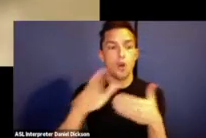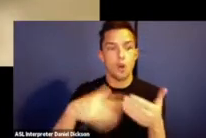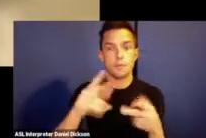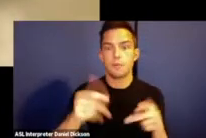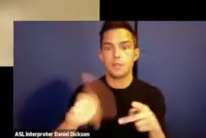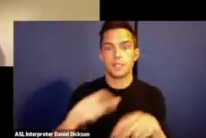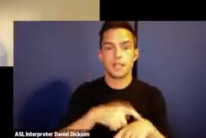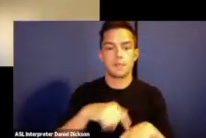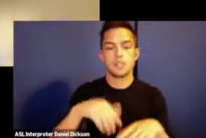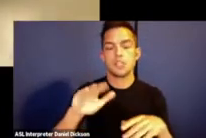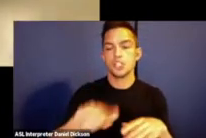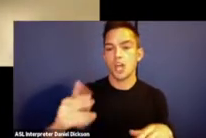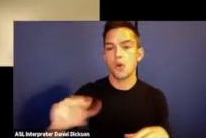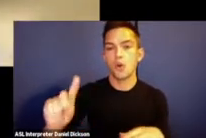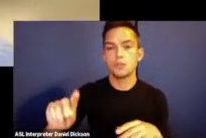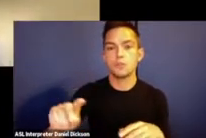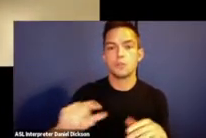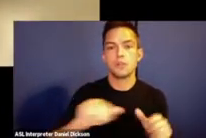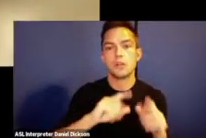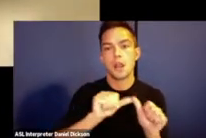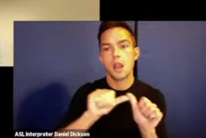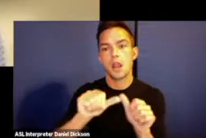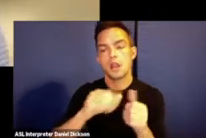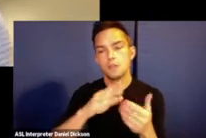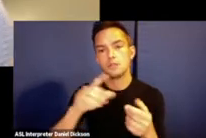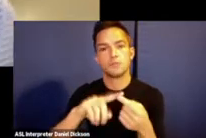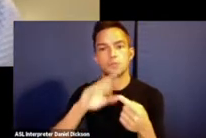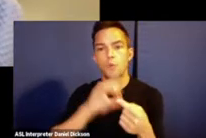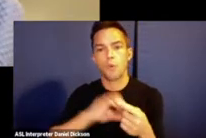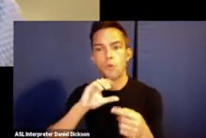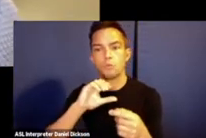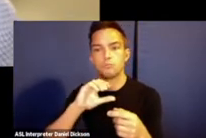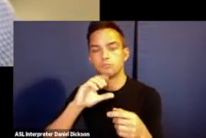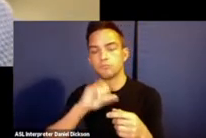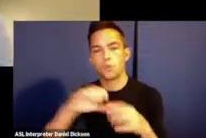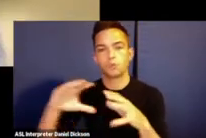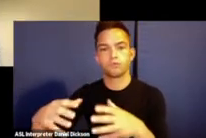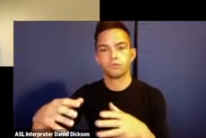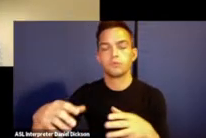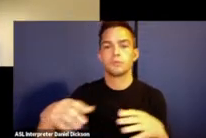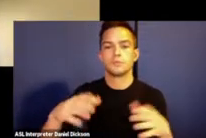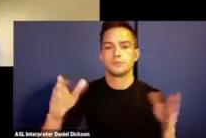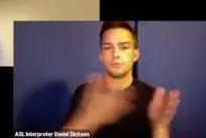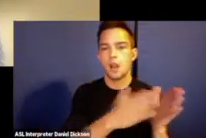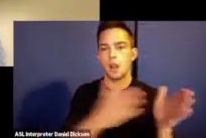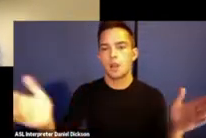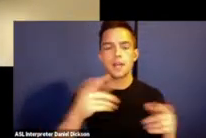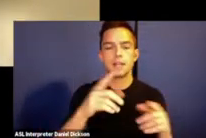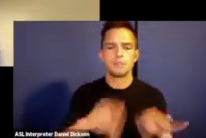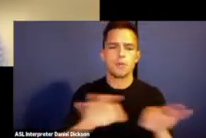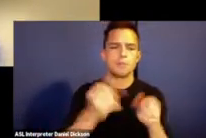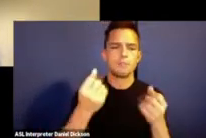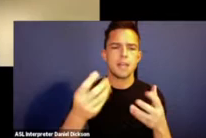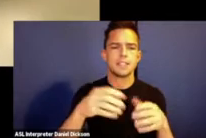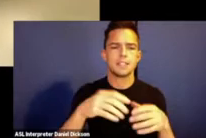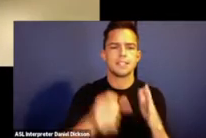from childhood right through to older age, and important at many, many stages